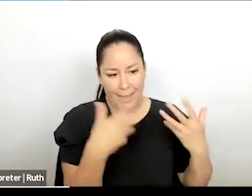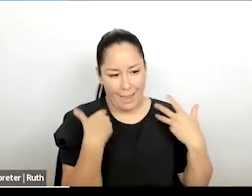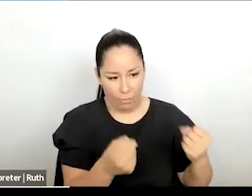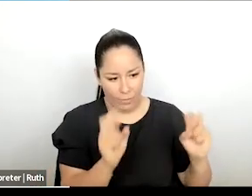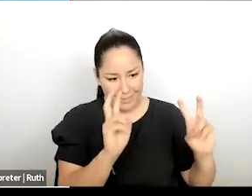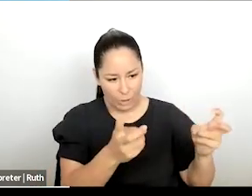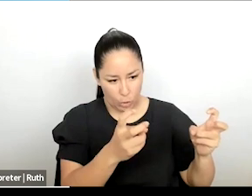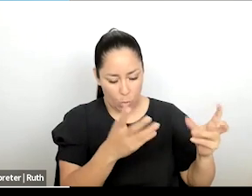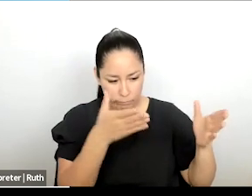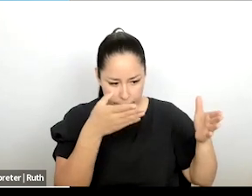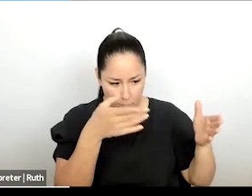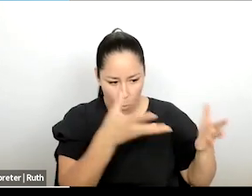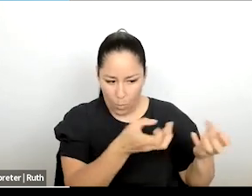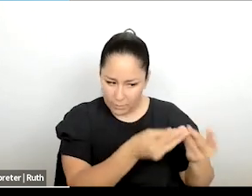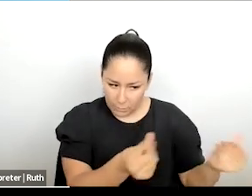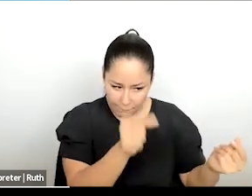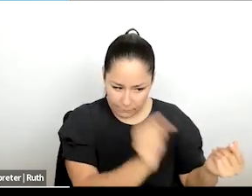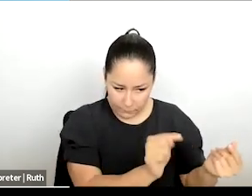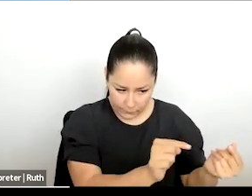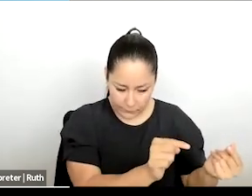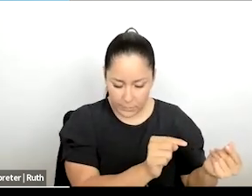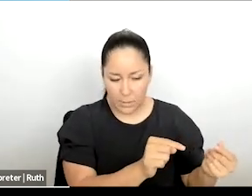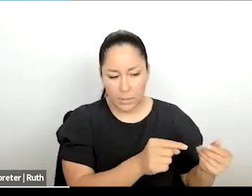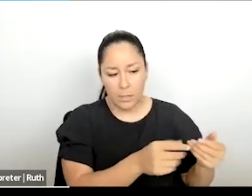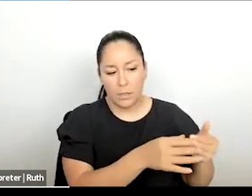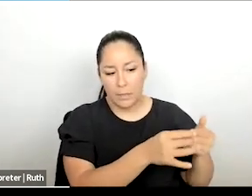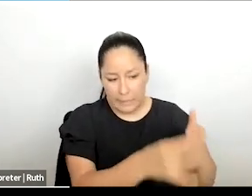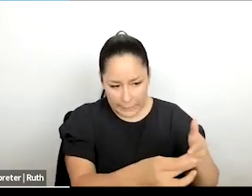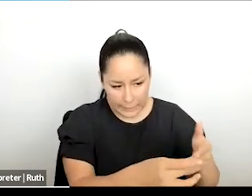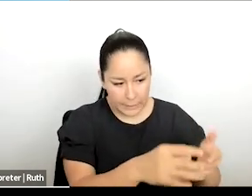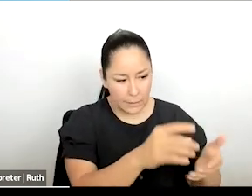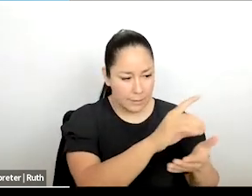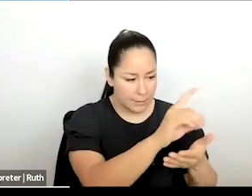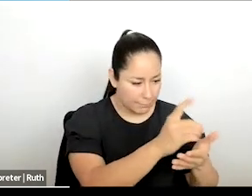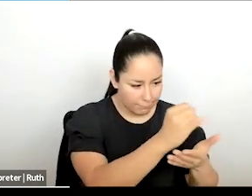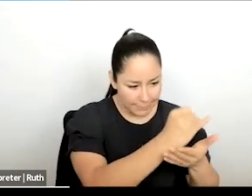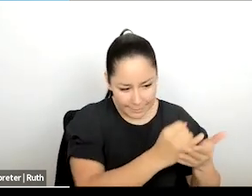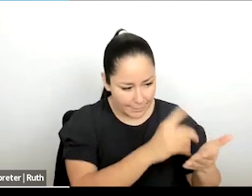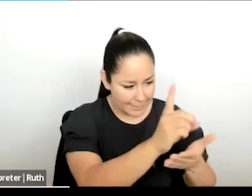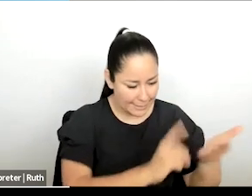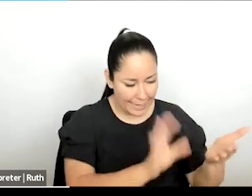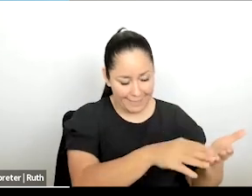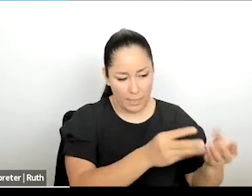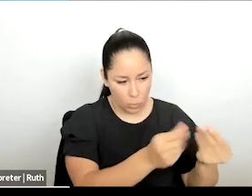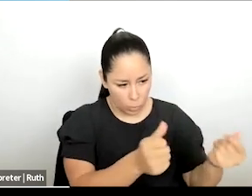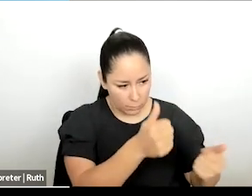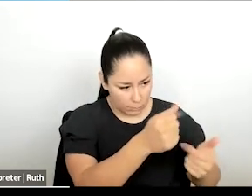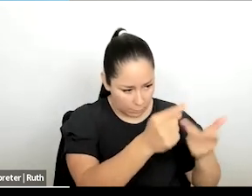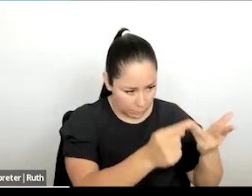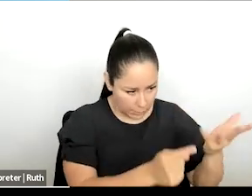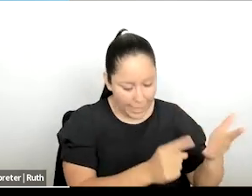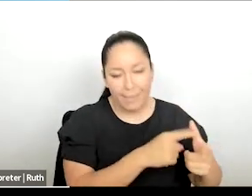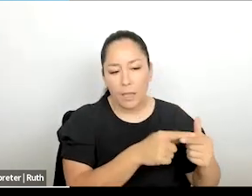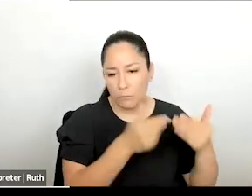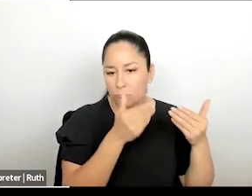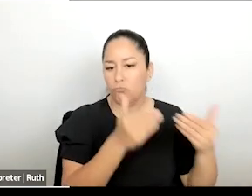lead and designing the solutions, and moving forward and actually acting upon those solutions. Next